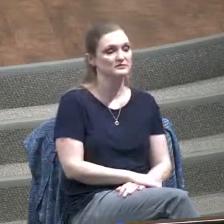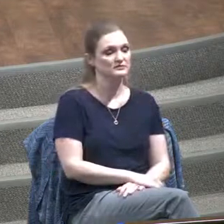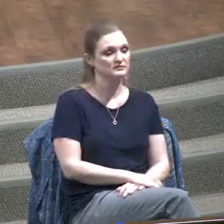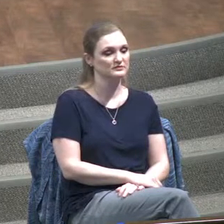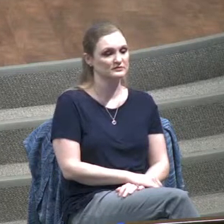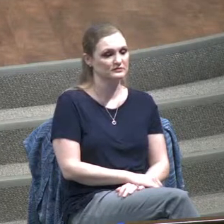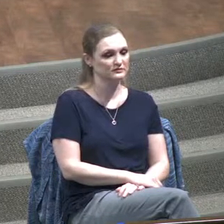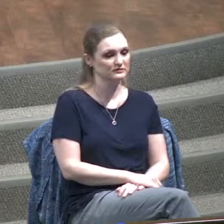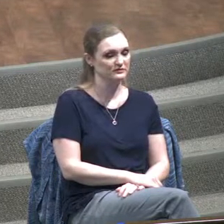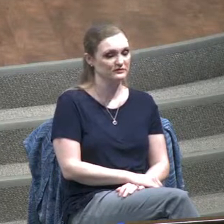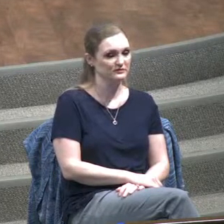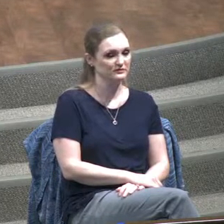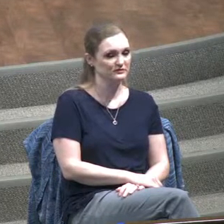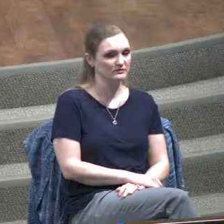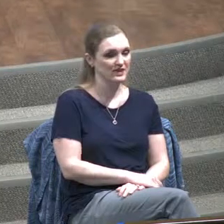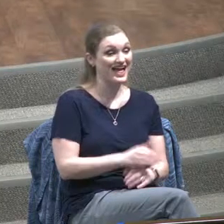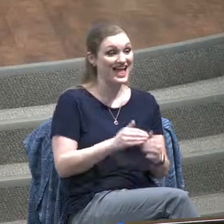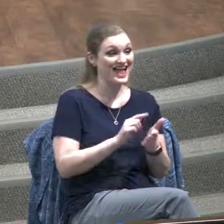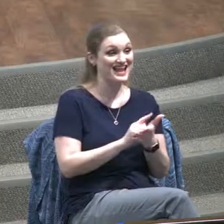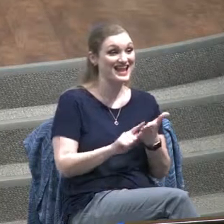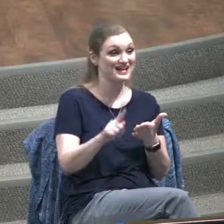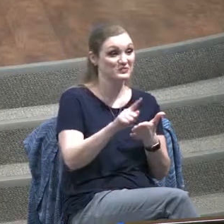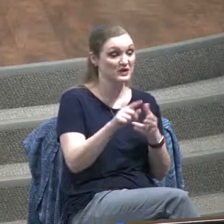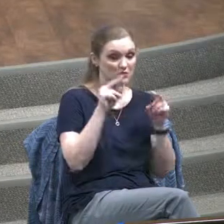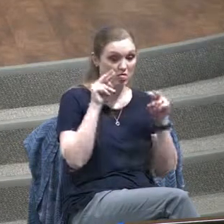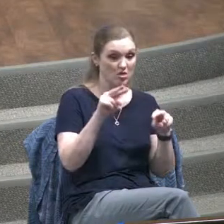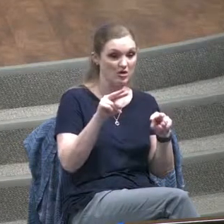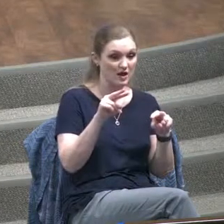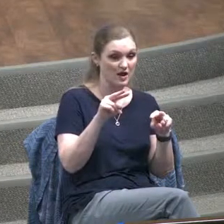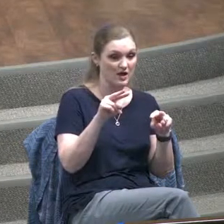All right, next week, we'll look at the